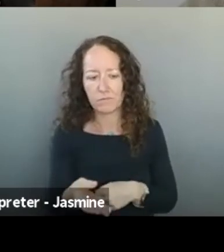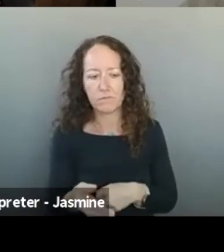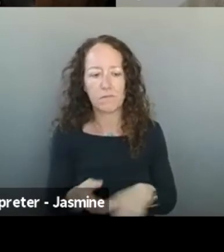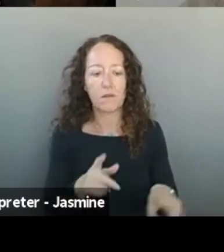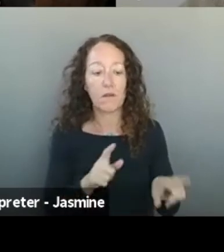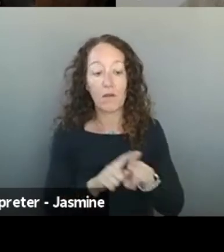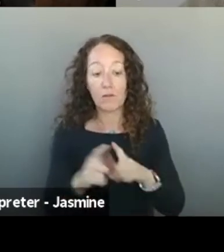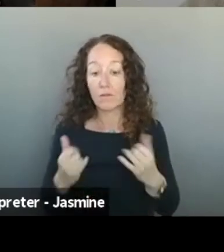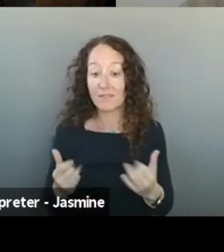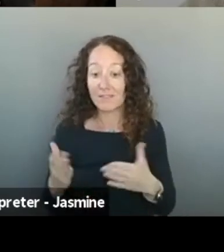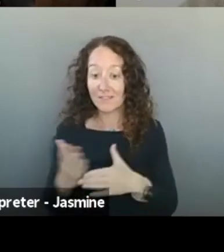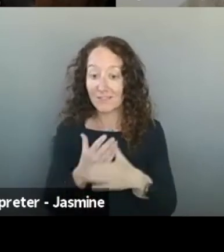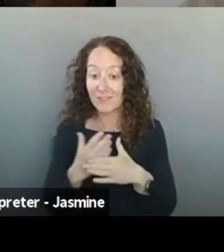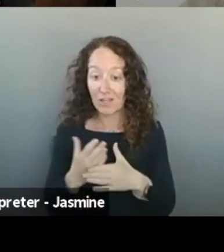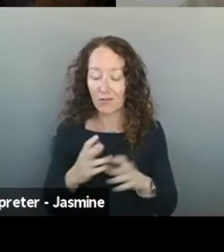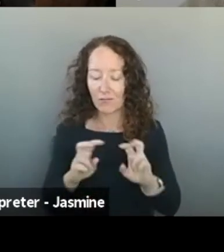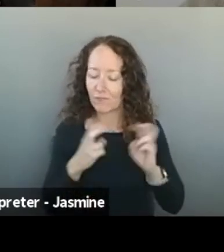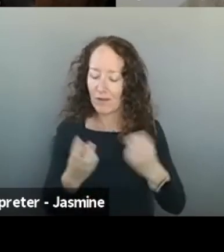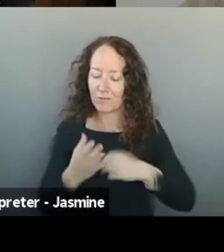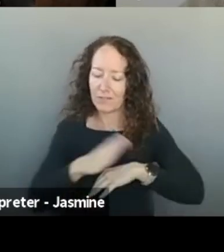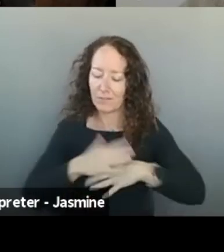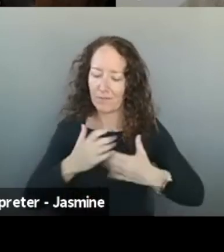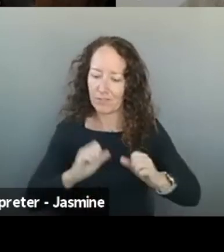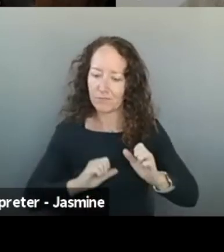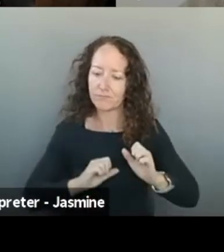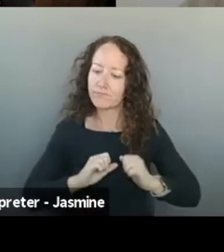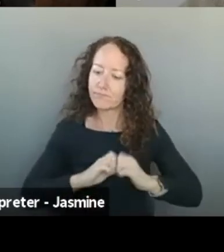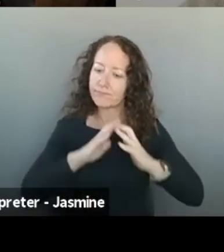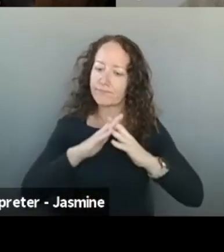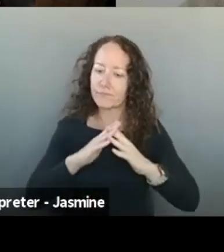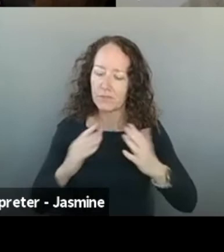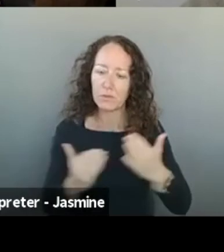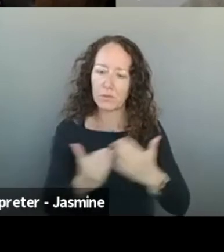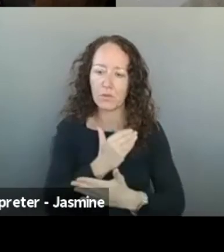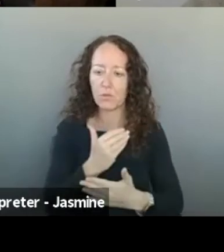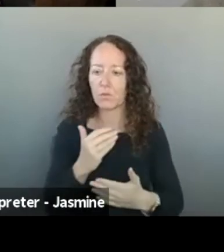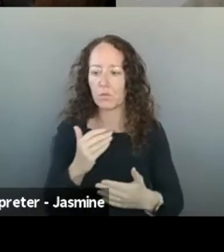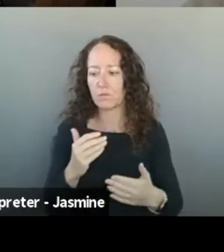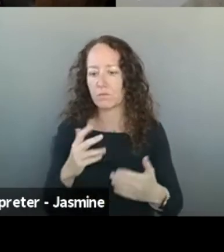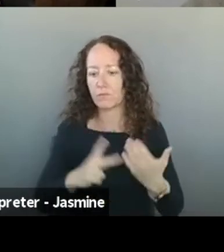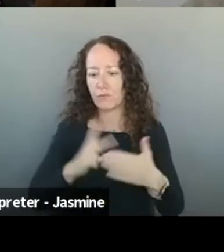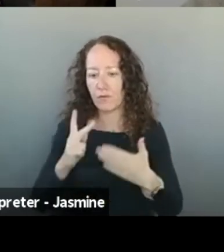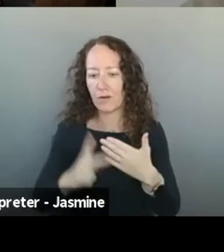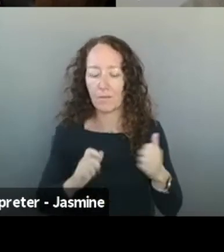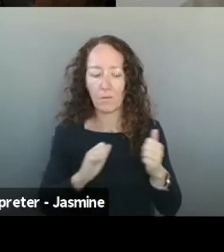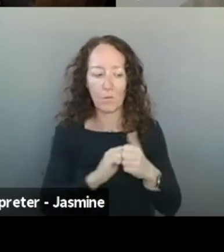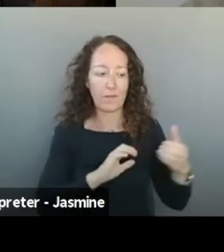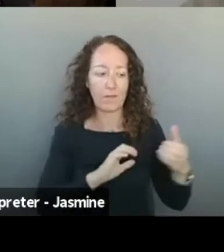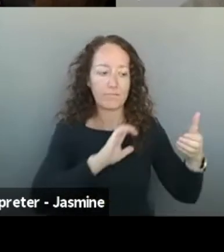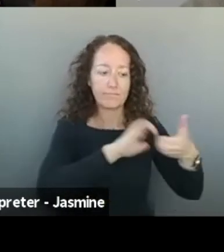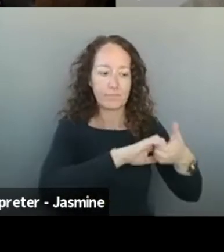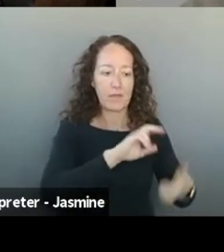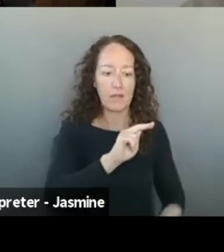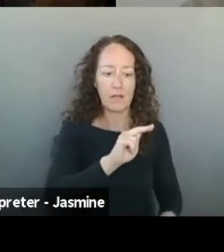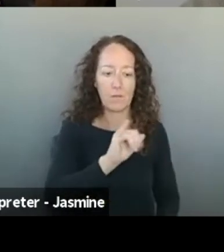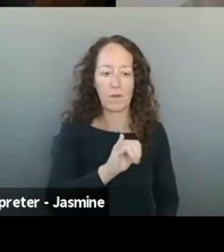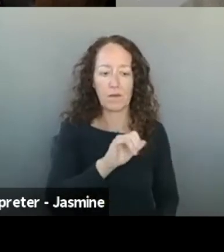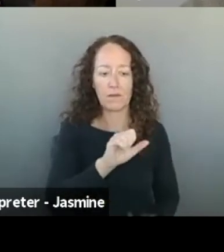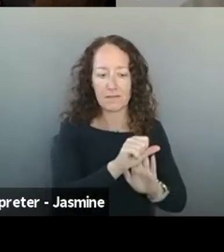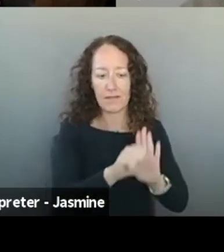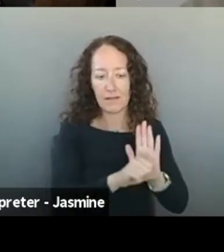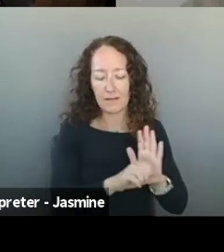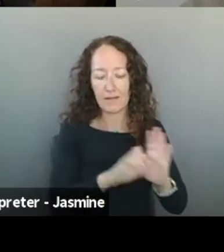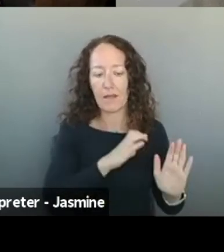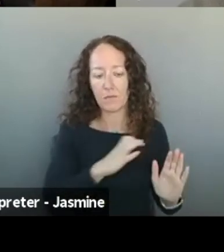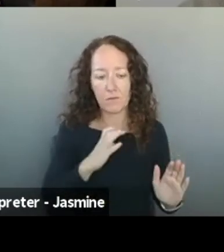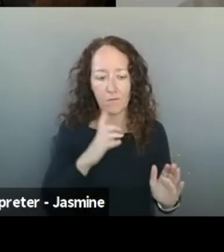that today the Roundtable launched a new initiative in partnership with NYSCA, the New York State Council on the Arts. This initiative is called